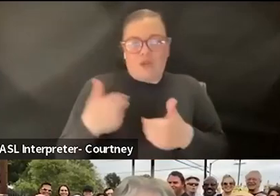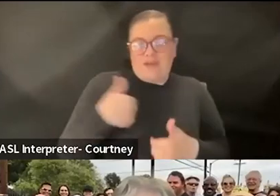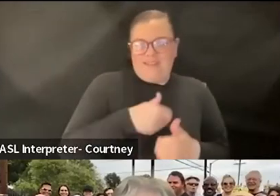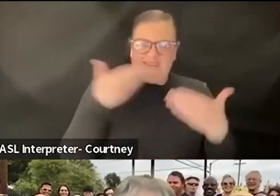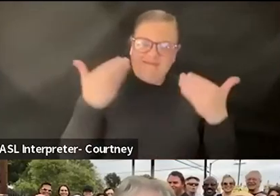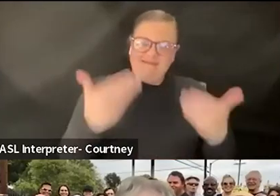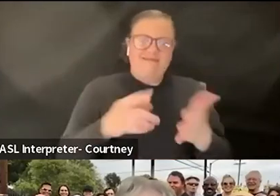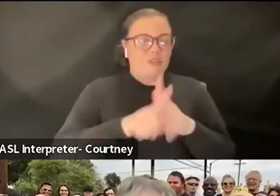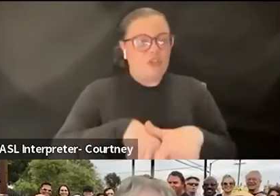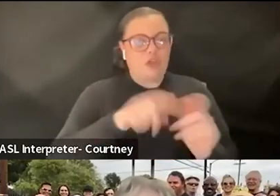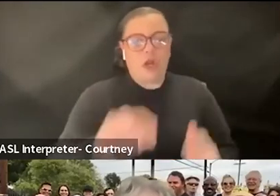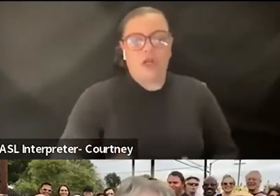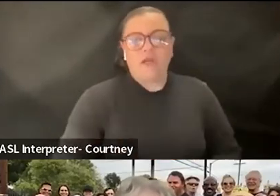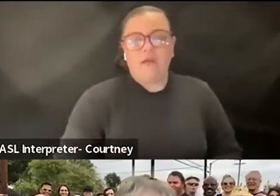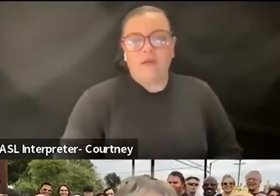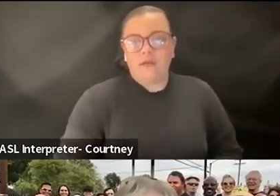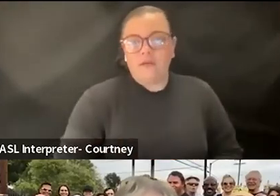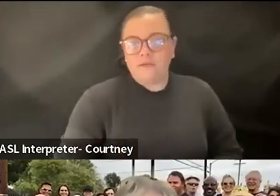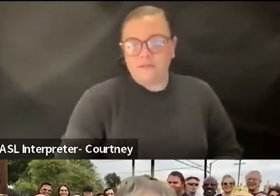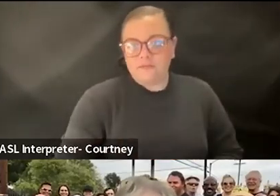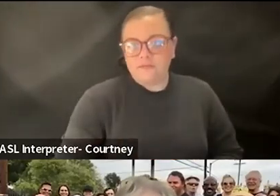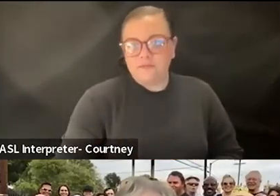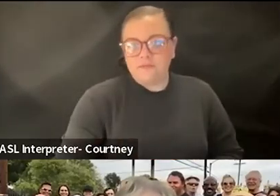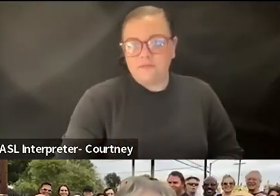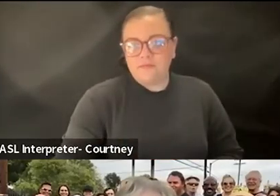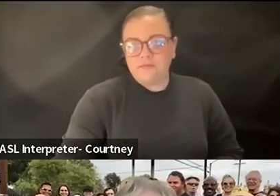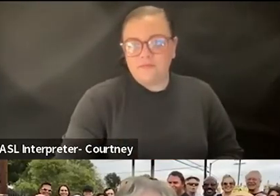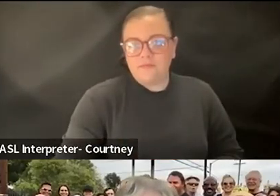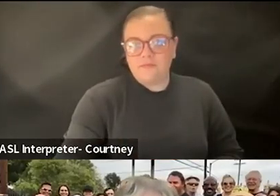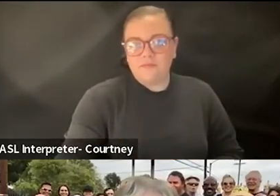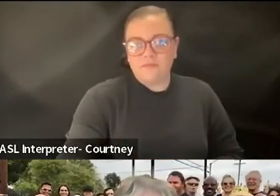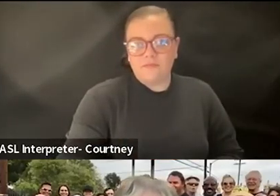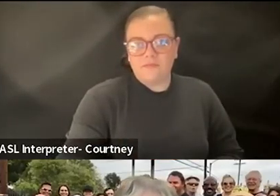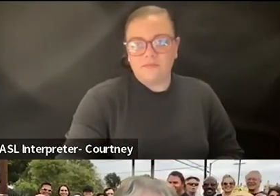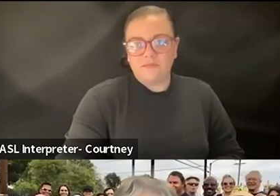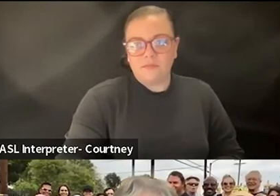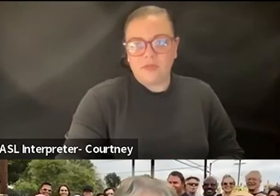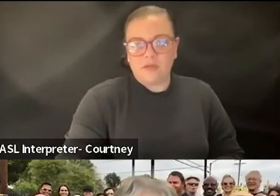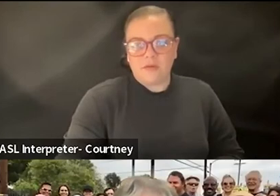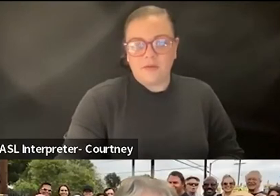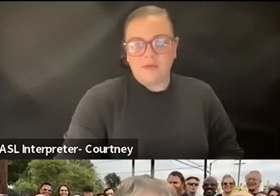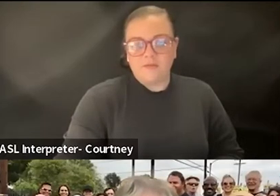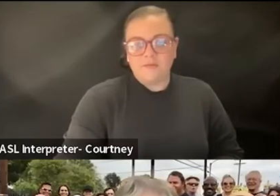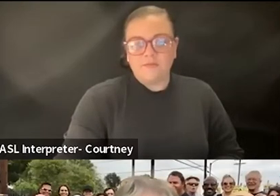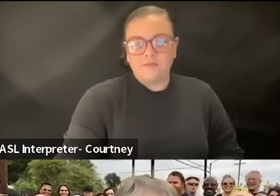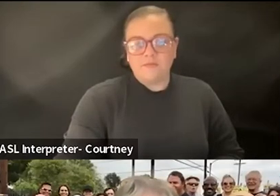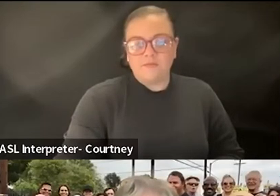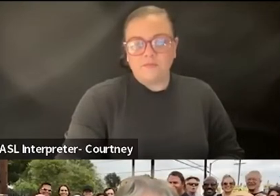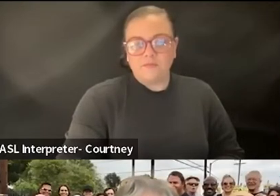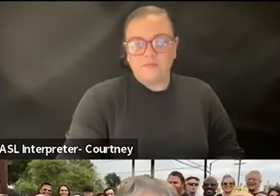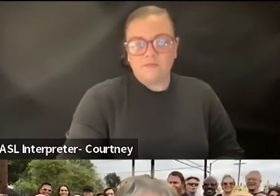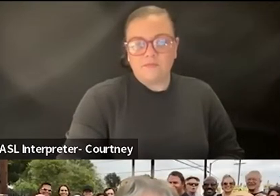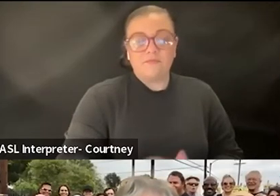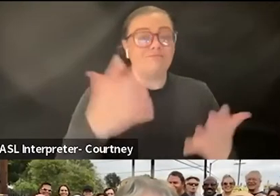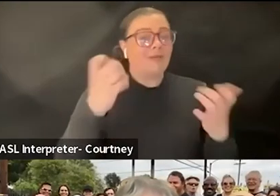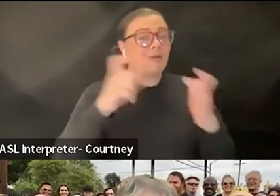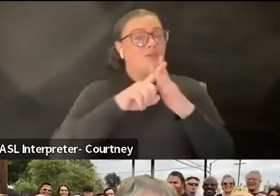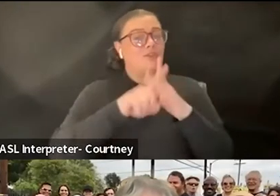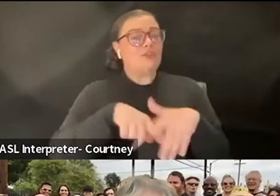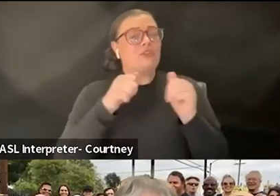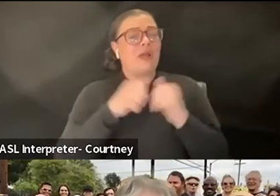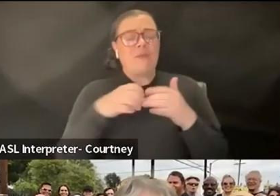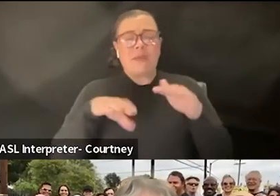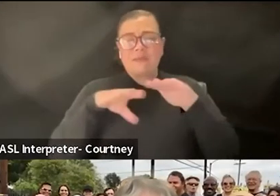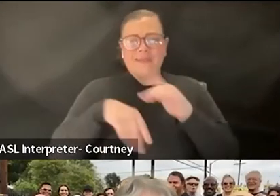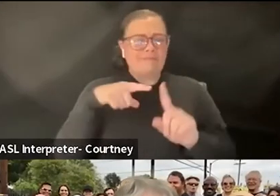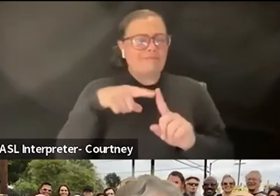So I want to start with a question for the entire panel. Let's start with the basics. Why